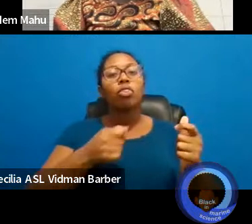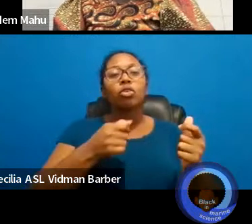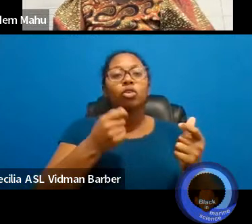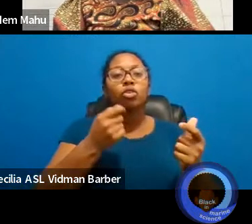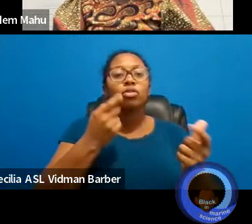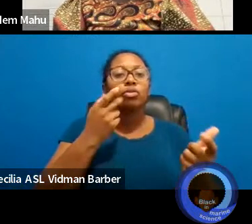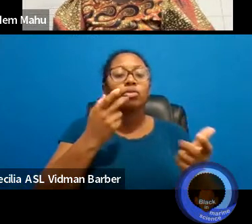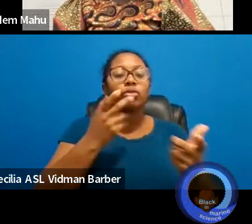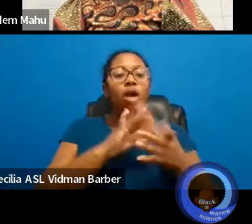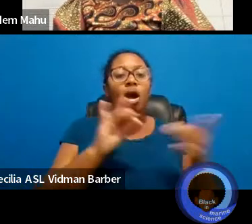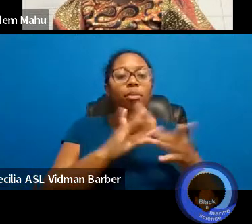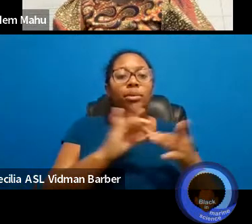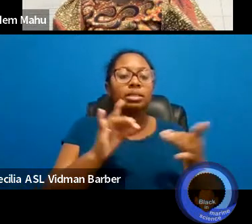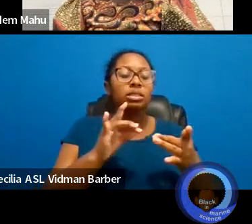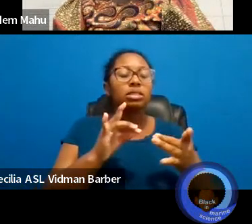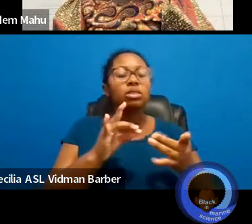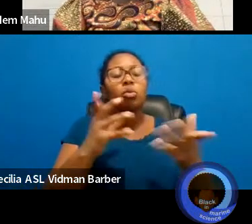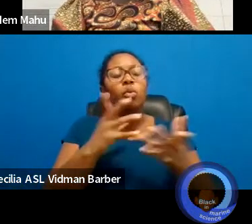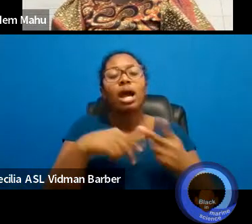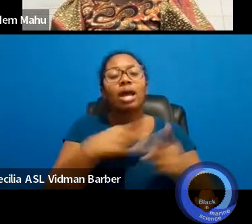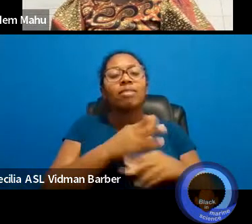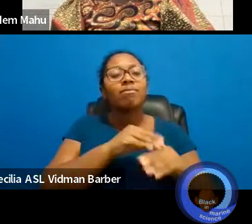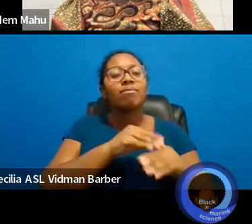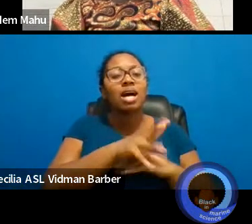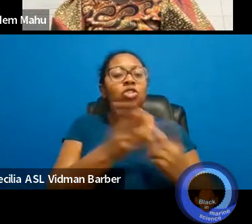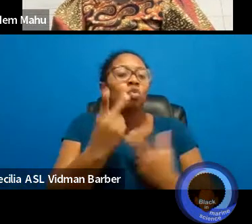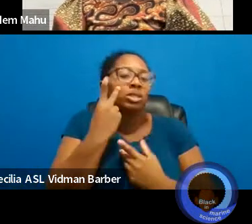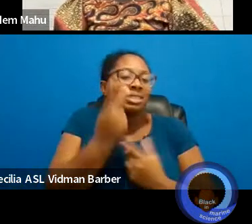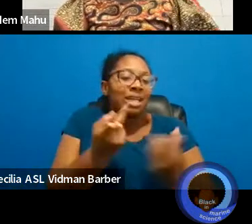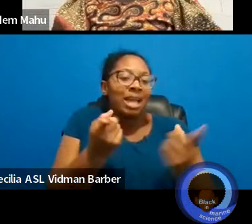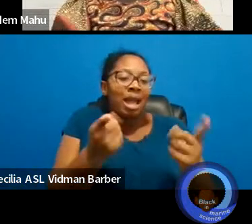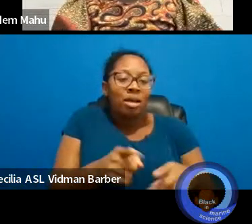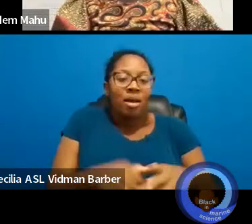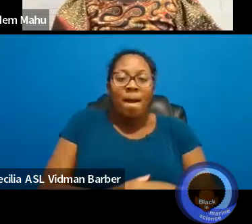so that you would not be presented with these types of challenges?